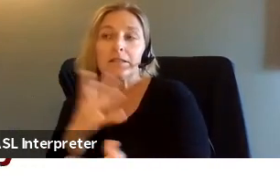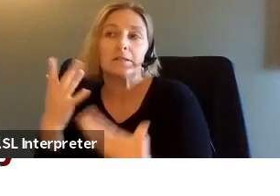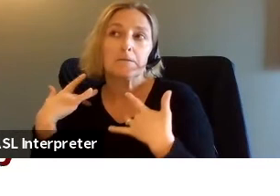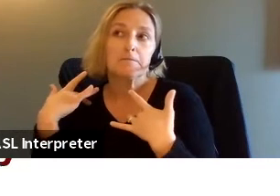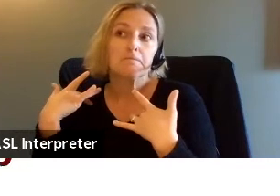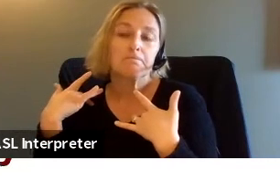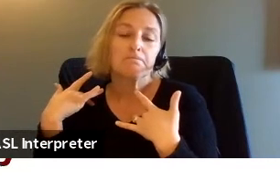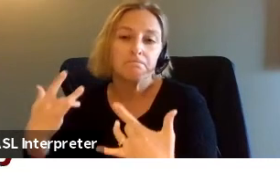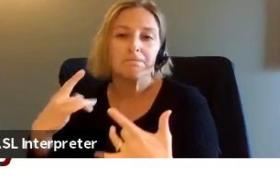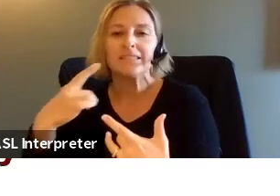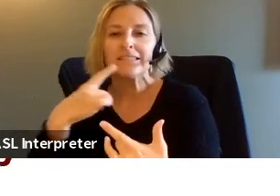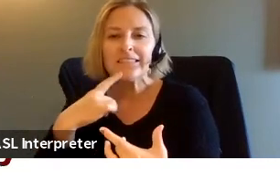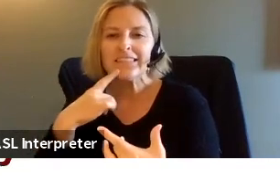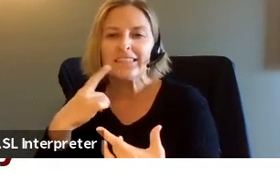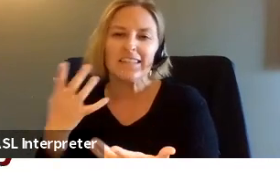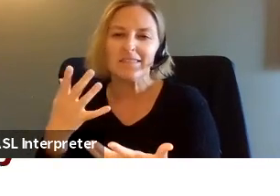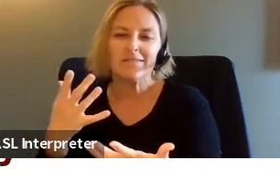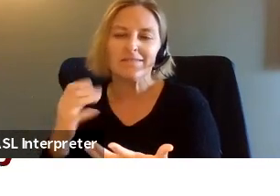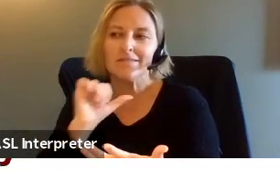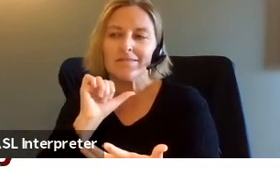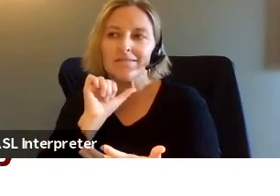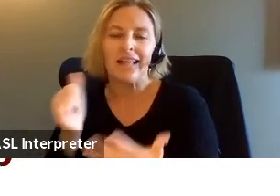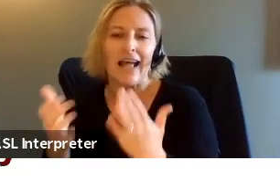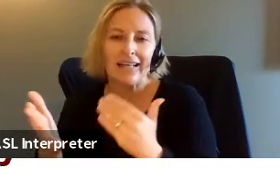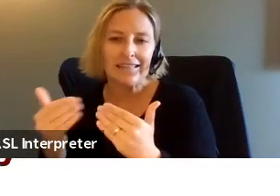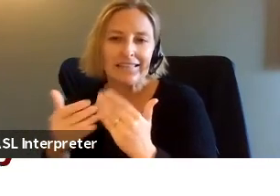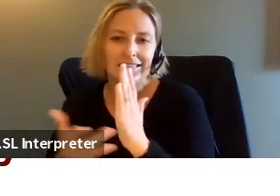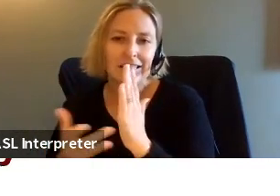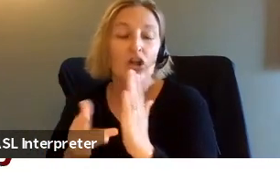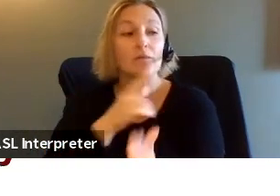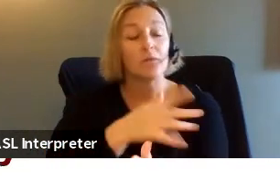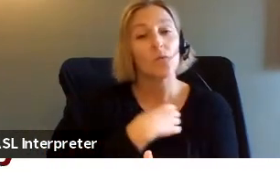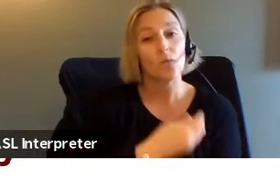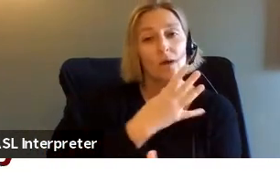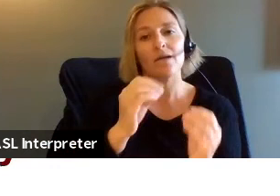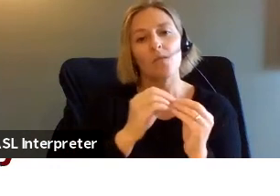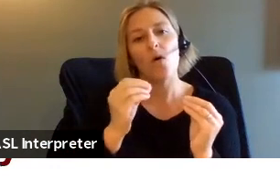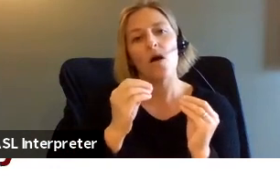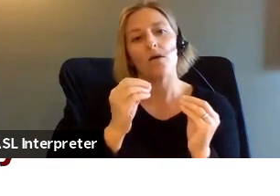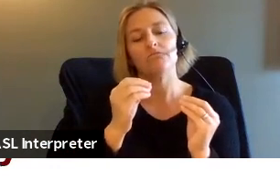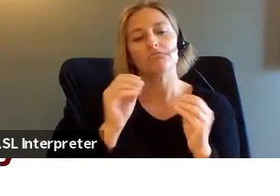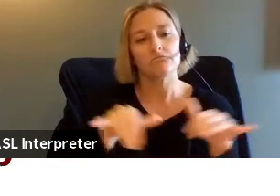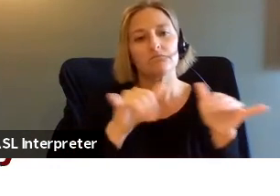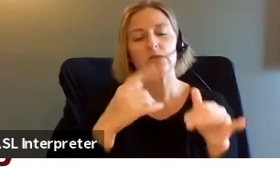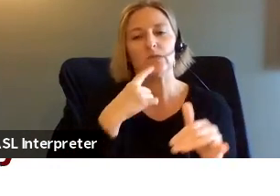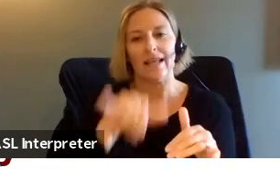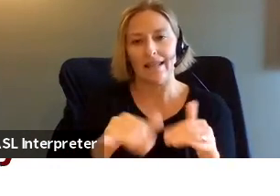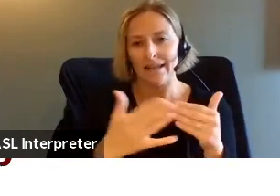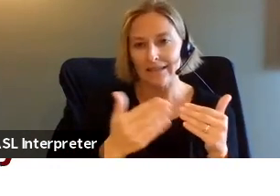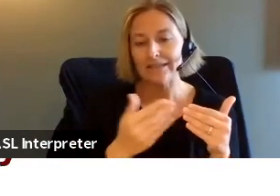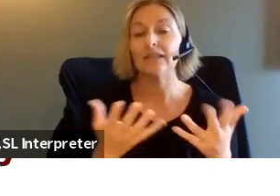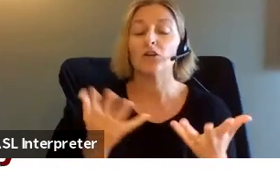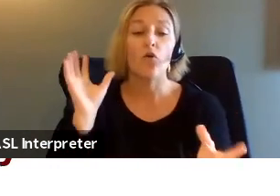the technology was easy to use. But overall, the satisfaction was high, and patients thought that the